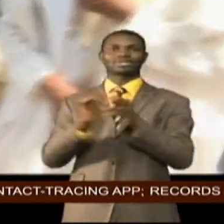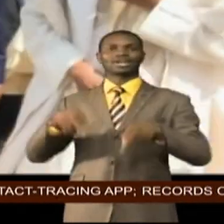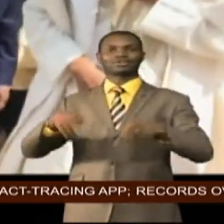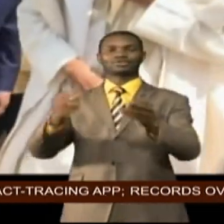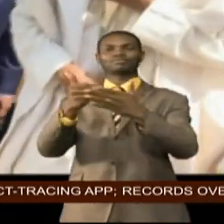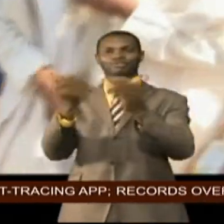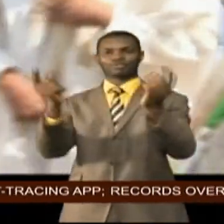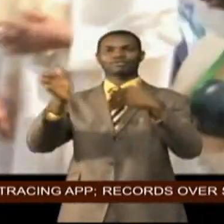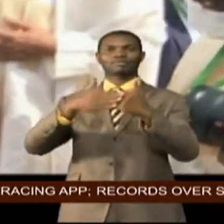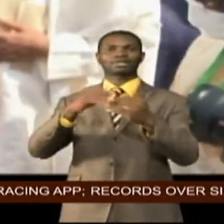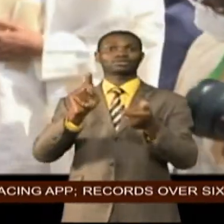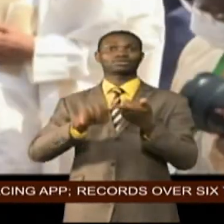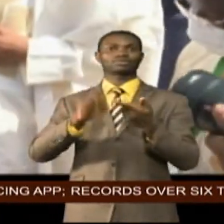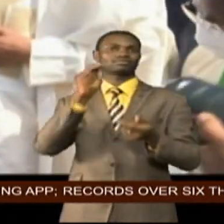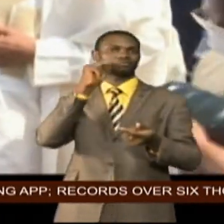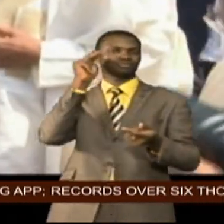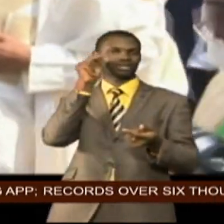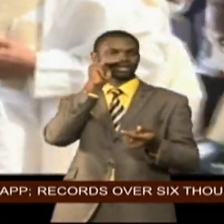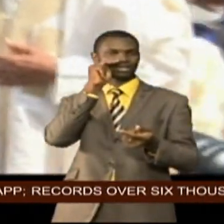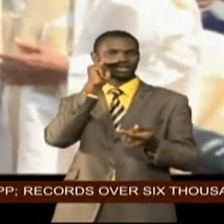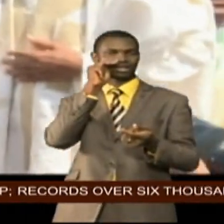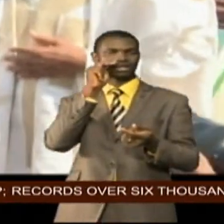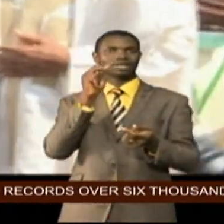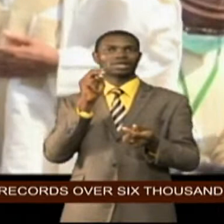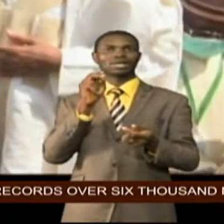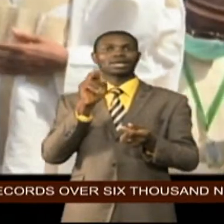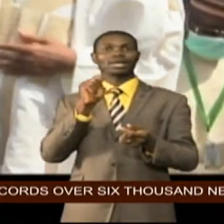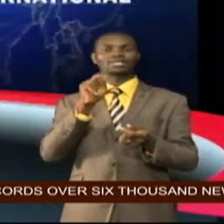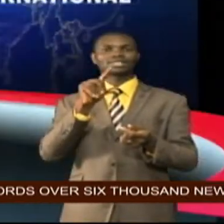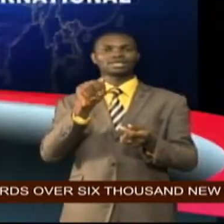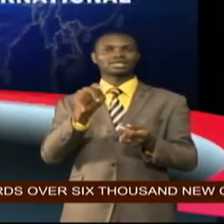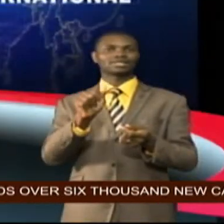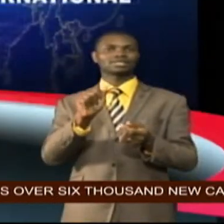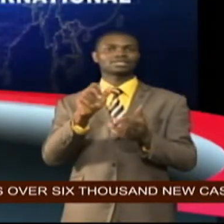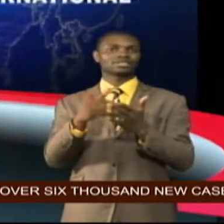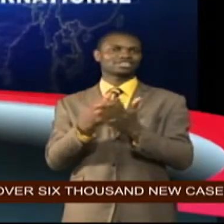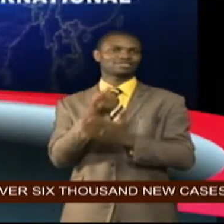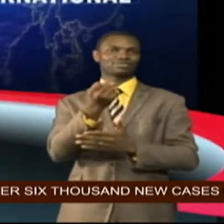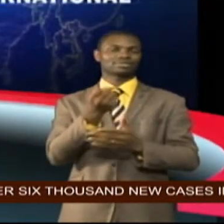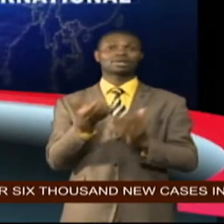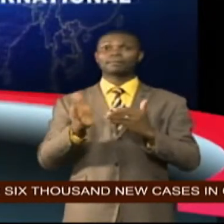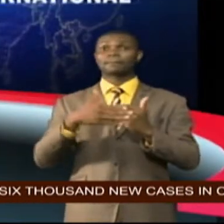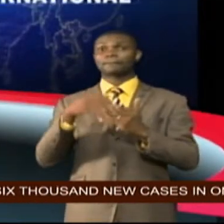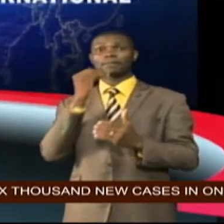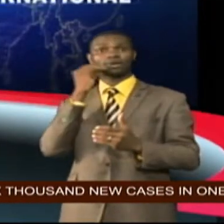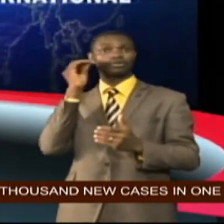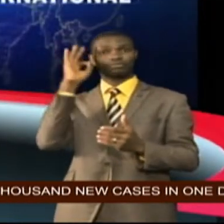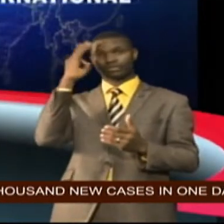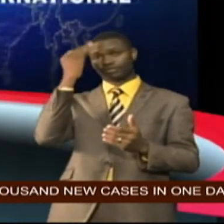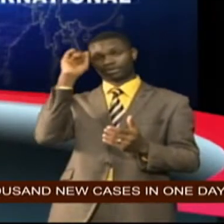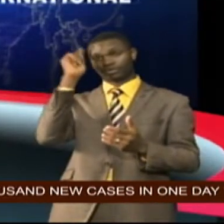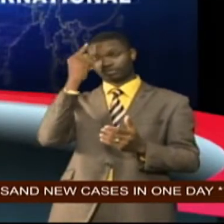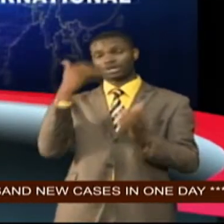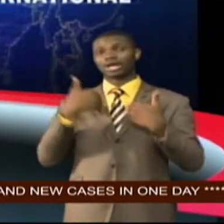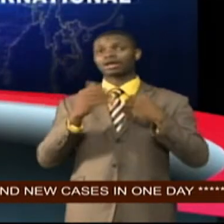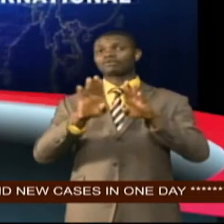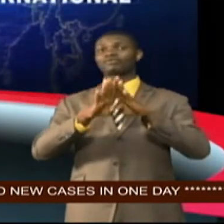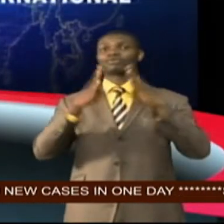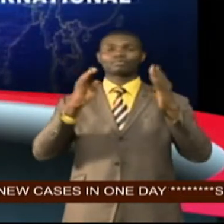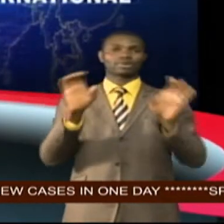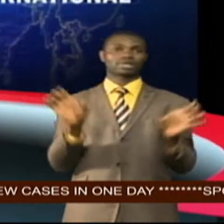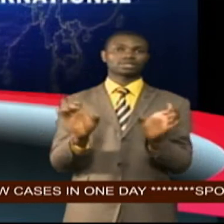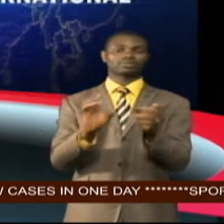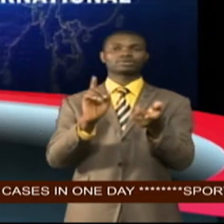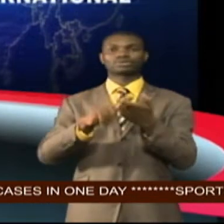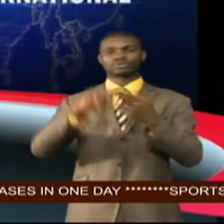In Guinea-Bissau, Adamu Sambu, NTA News. And back home, the federal government has unveiled events lined up